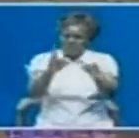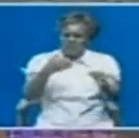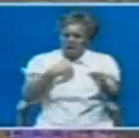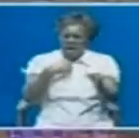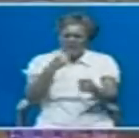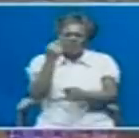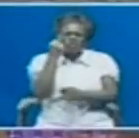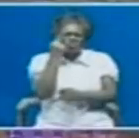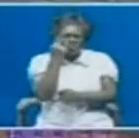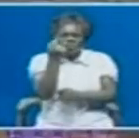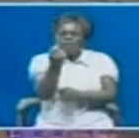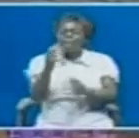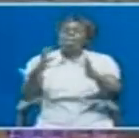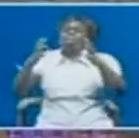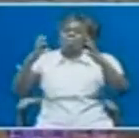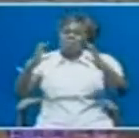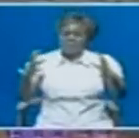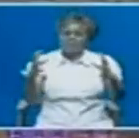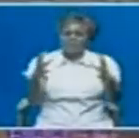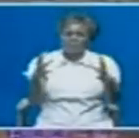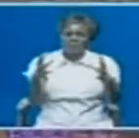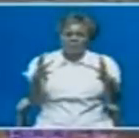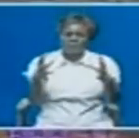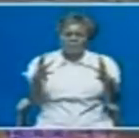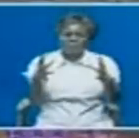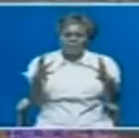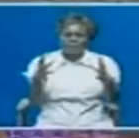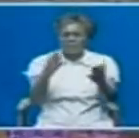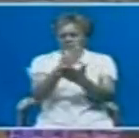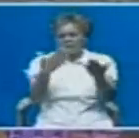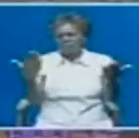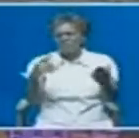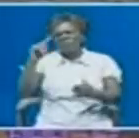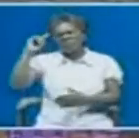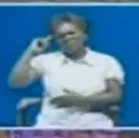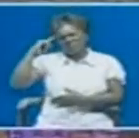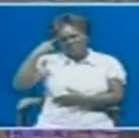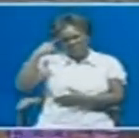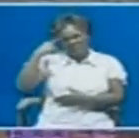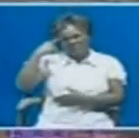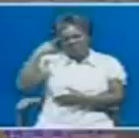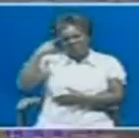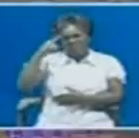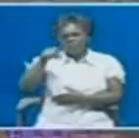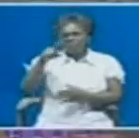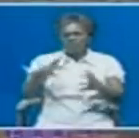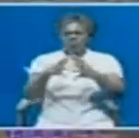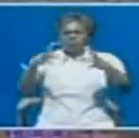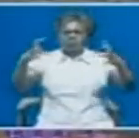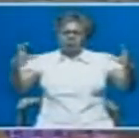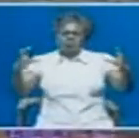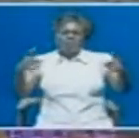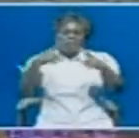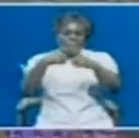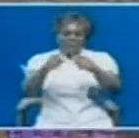pimple, it looks like a big spot. Yes. And some people tend to over-amplify it. And it's